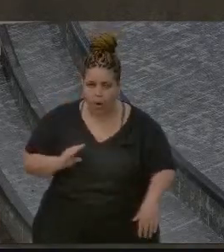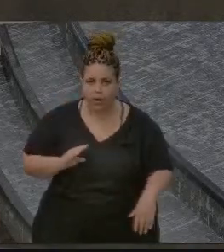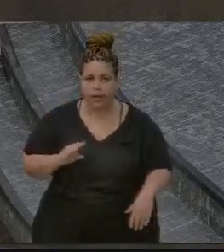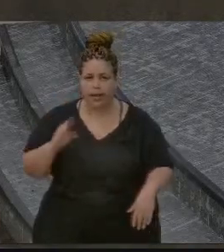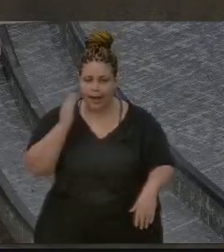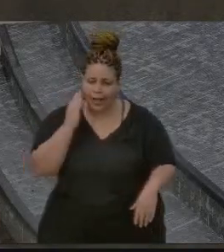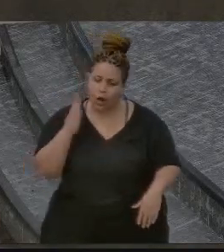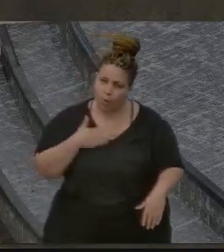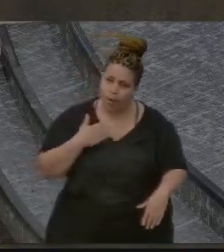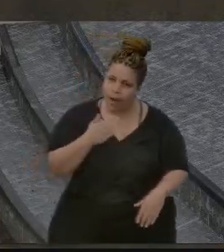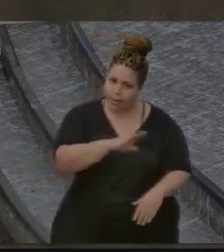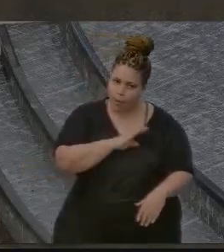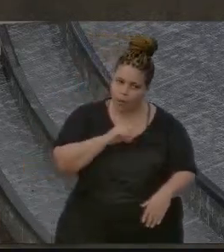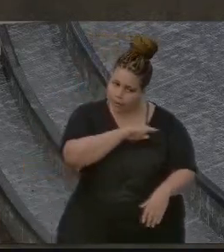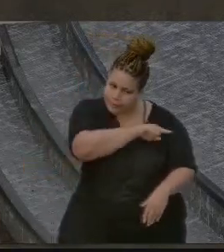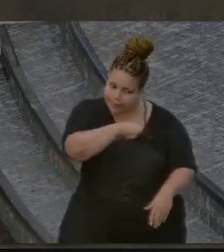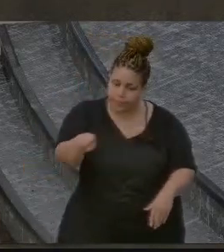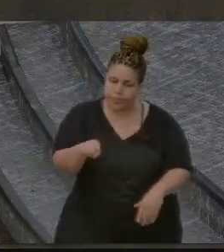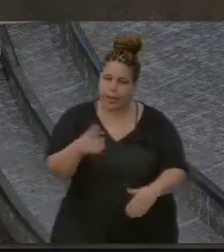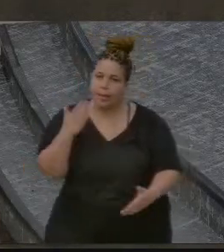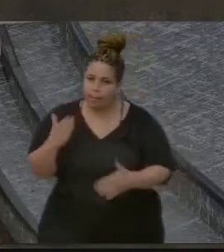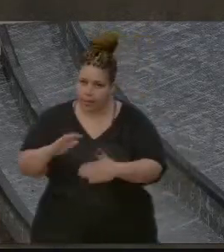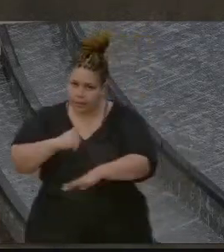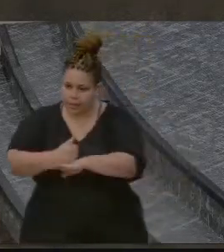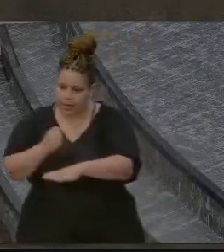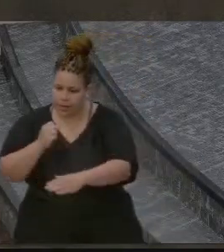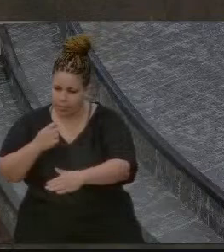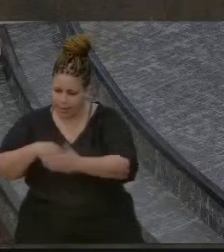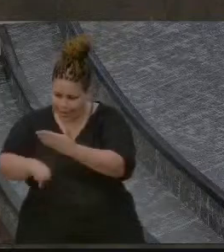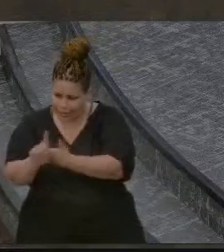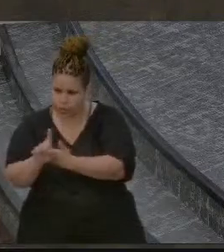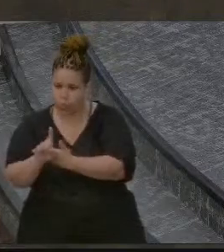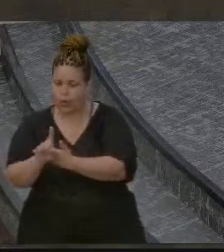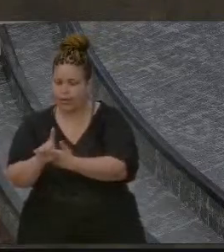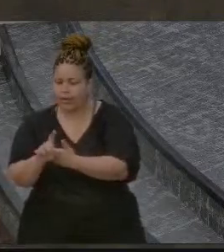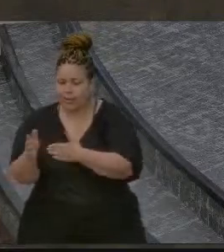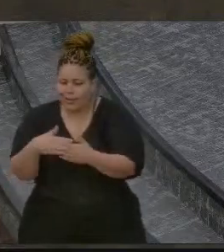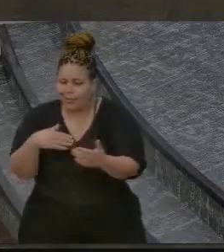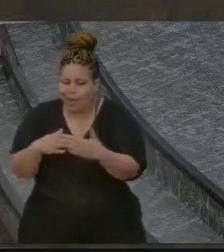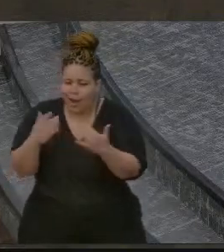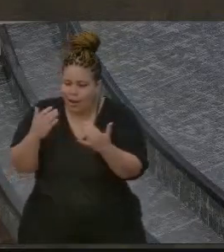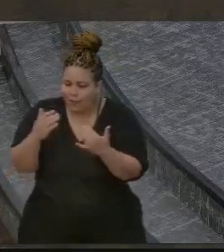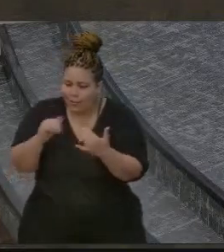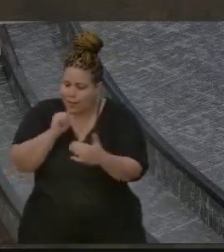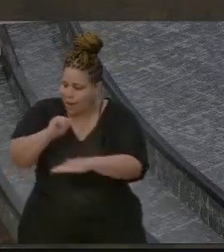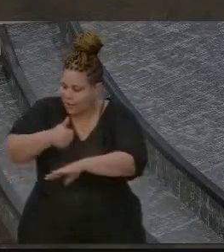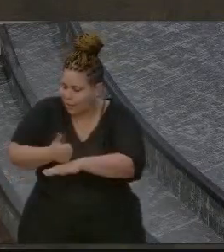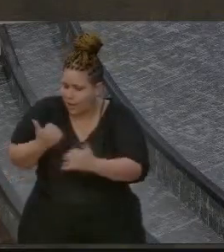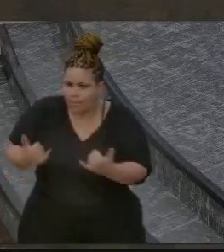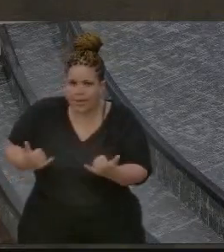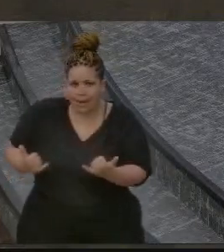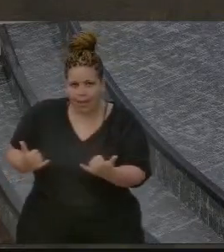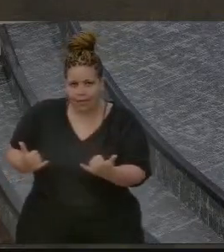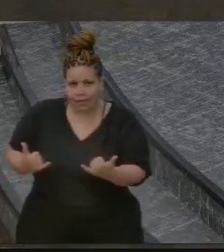that next week, even if it's not on our consent agenda for today. Is that correct?